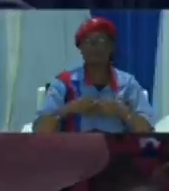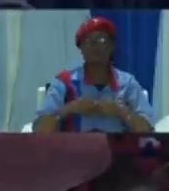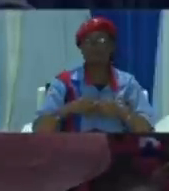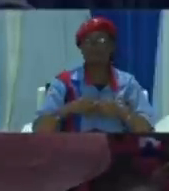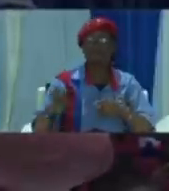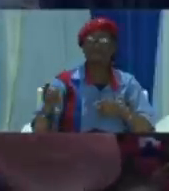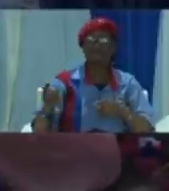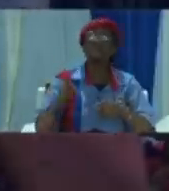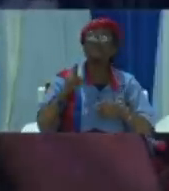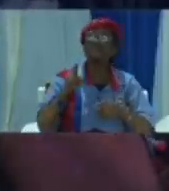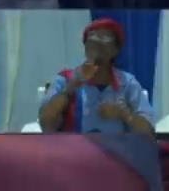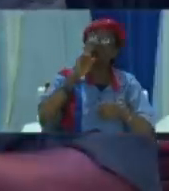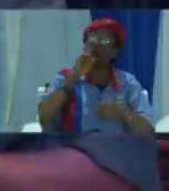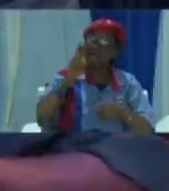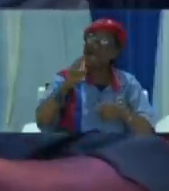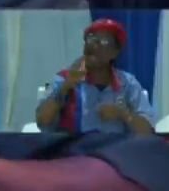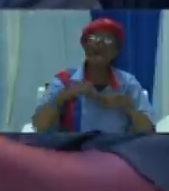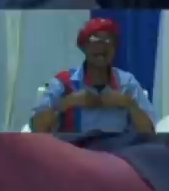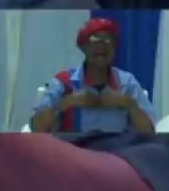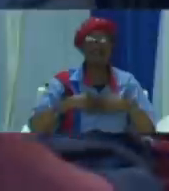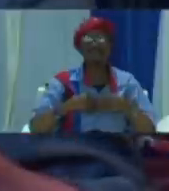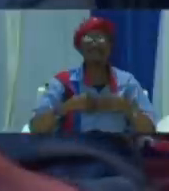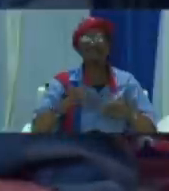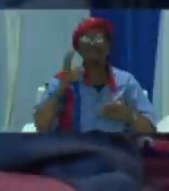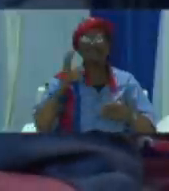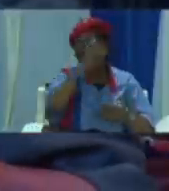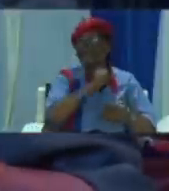done for.